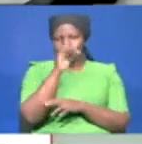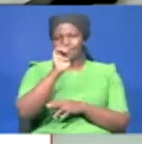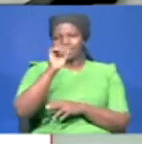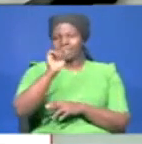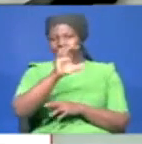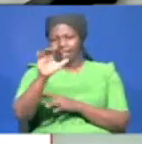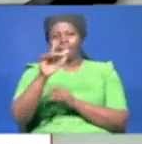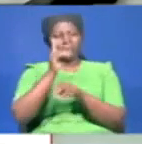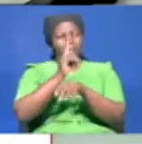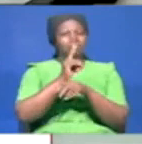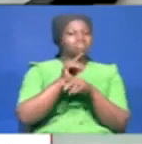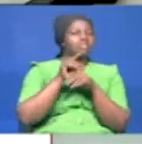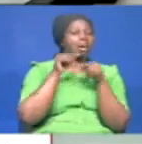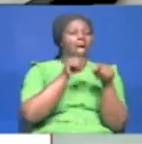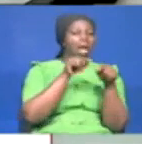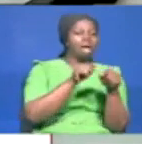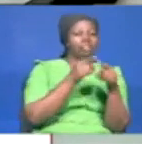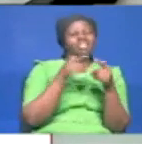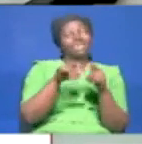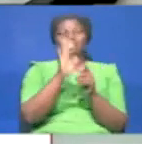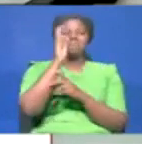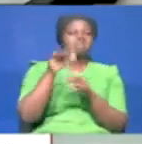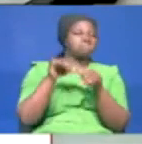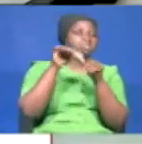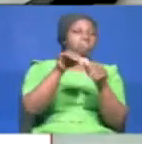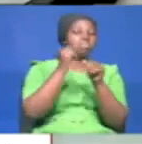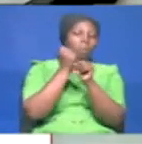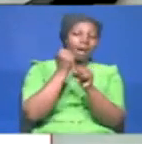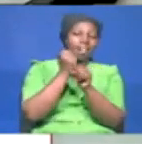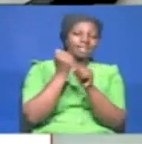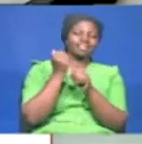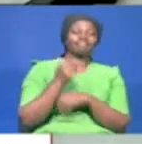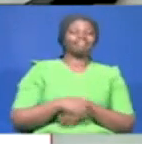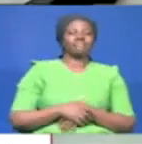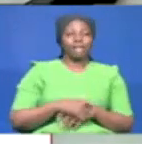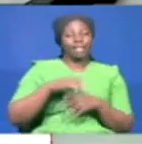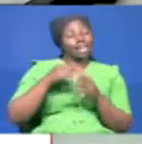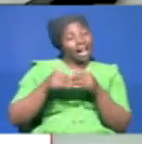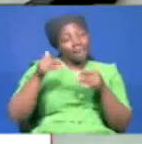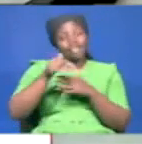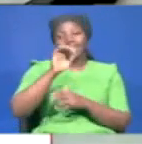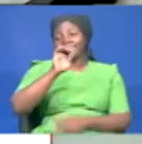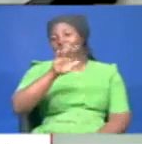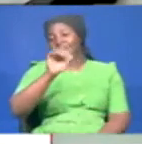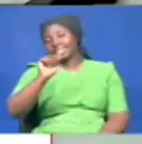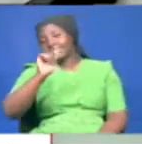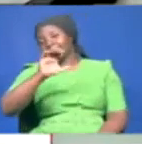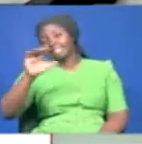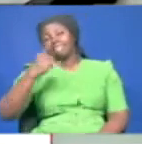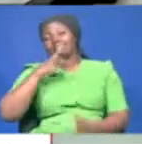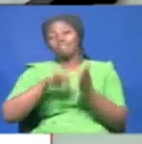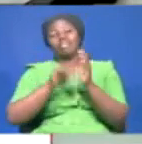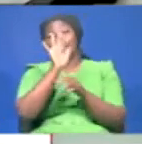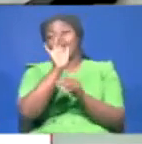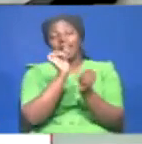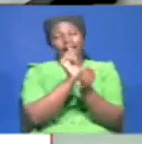will continue executing his mandate. Speaking a day after the EACC indicated they will be arresting a governor over